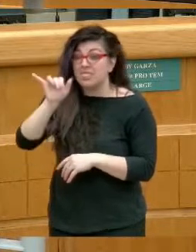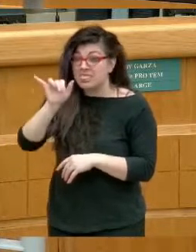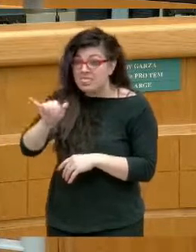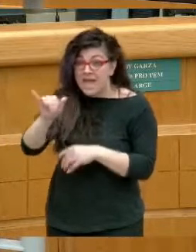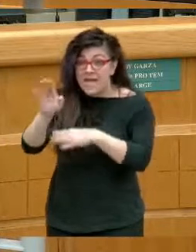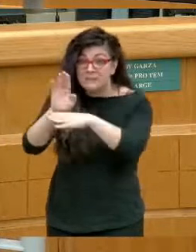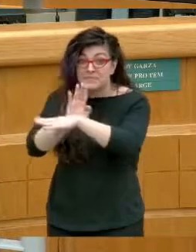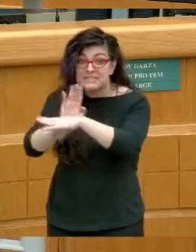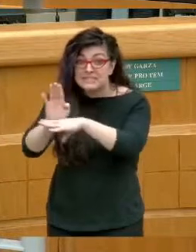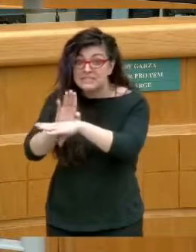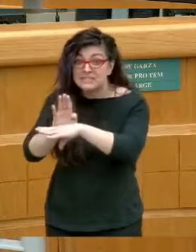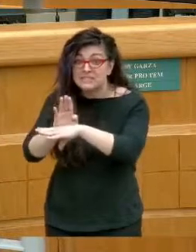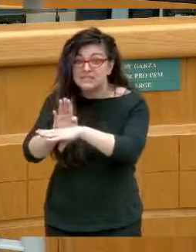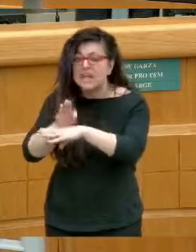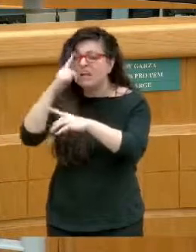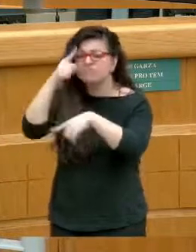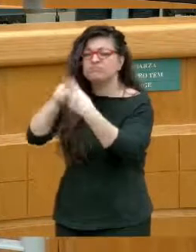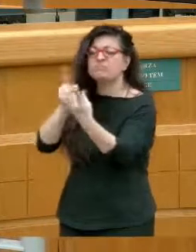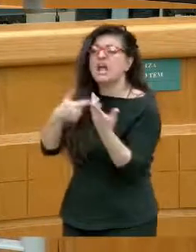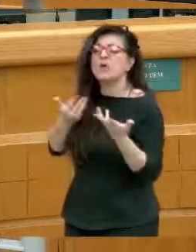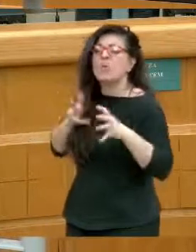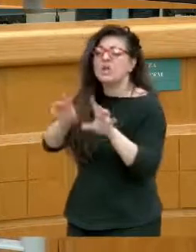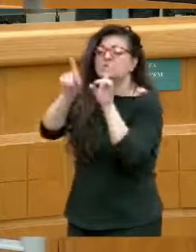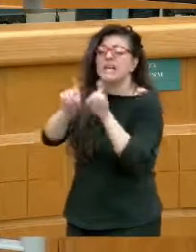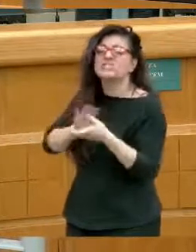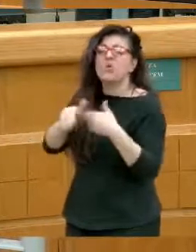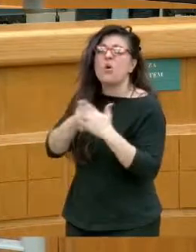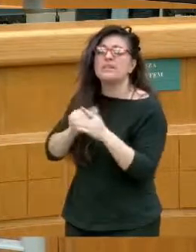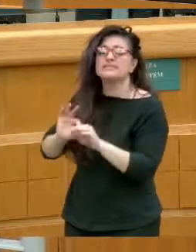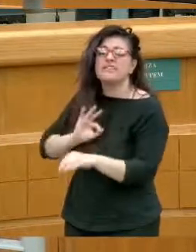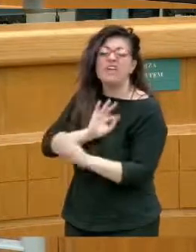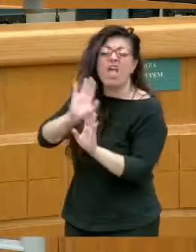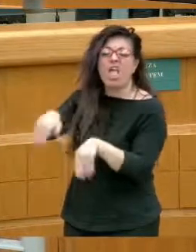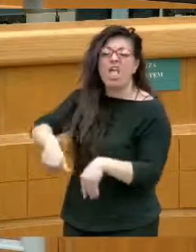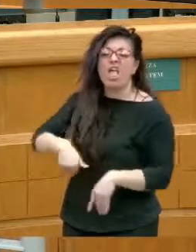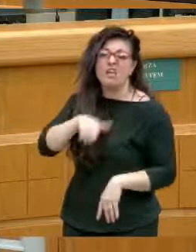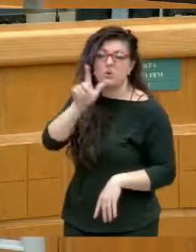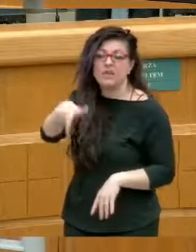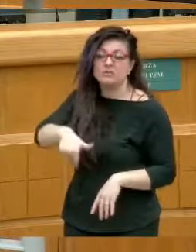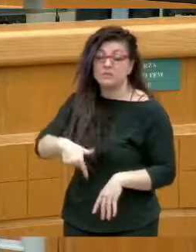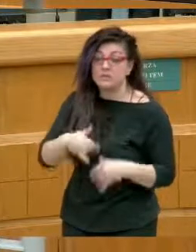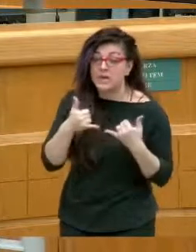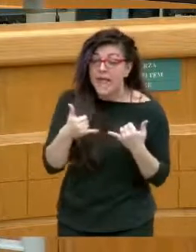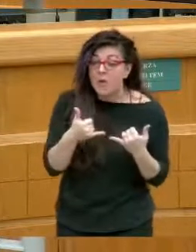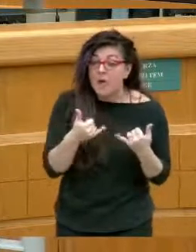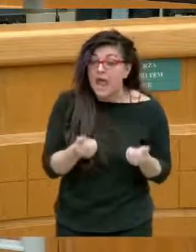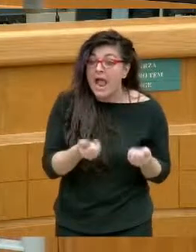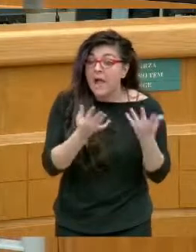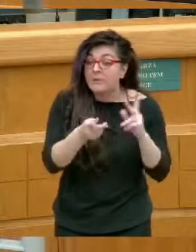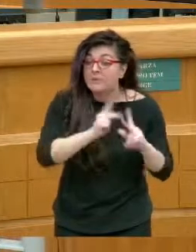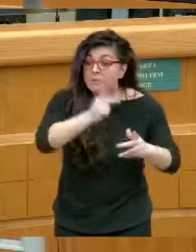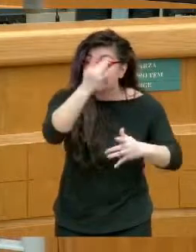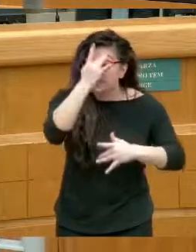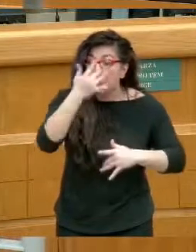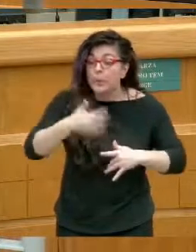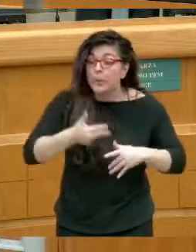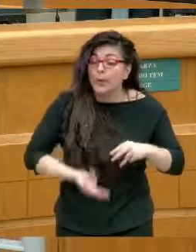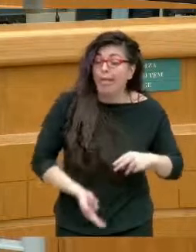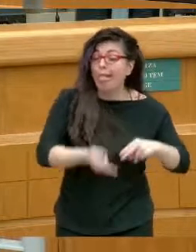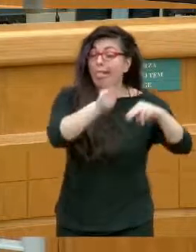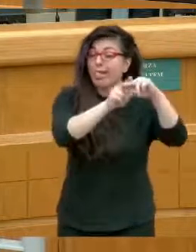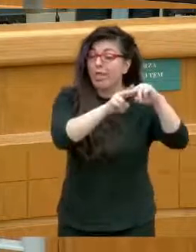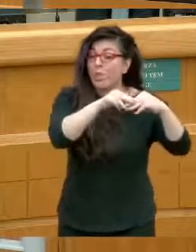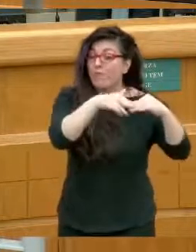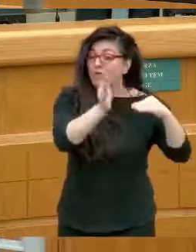their employees. And now the latest articles I read just a day or two ago said that there's over 300 people that are infected now